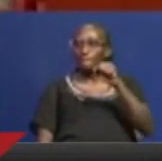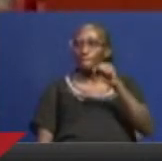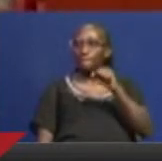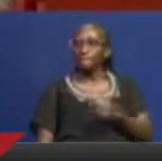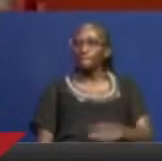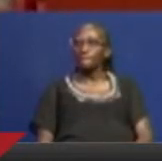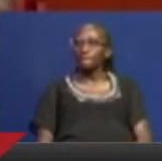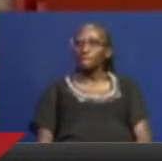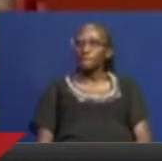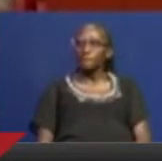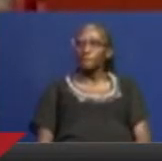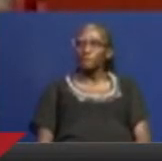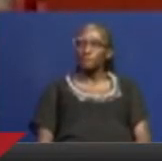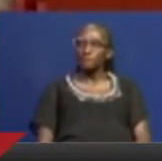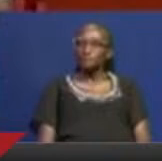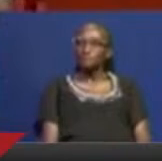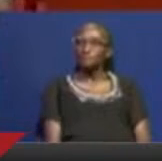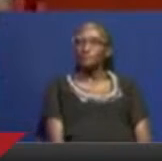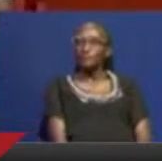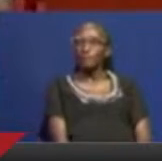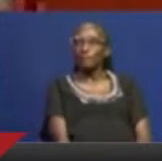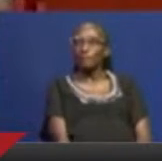Lugari Yahidid.